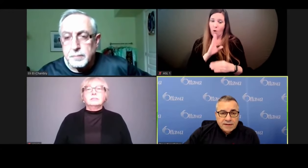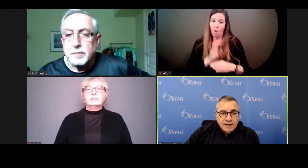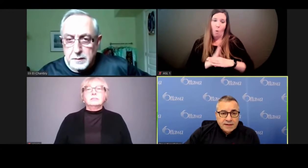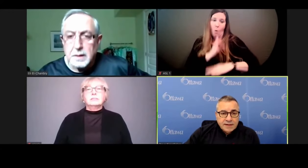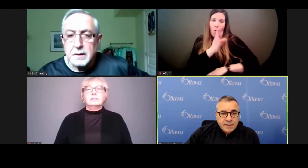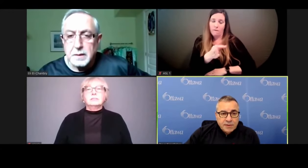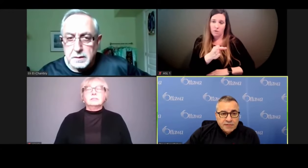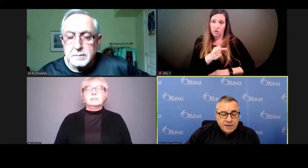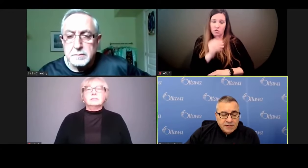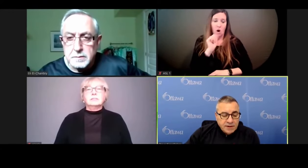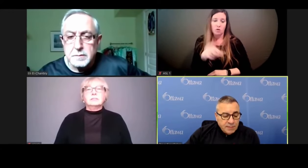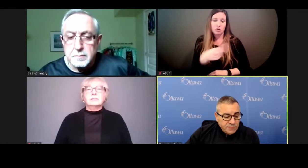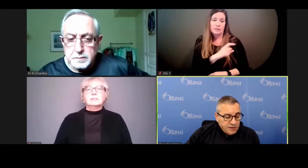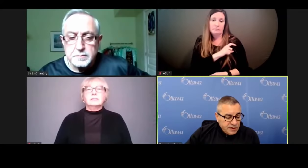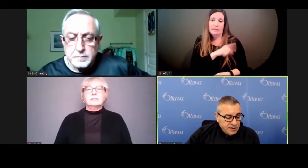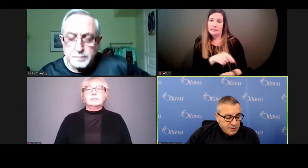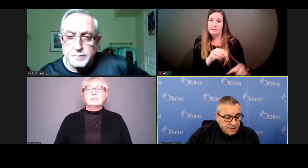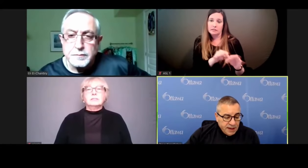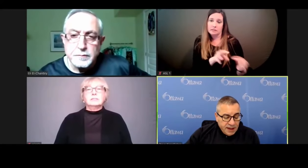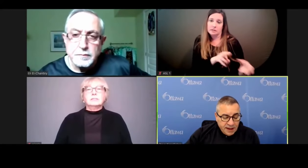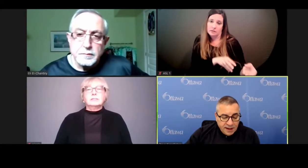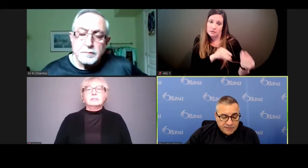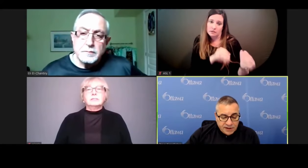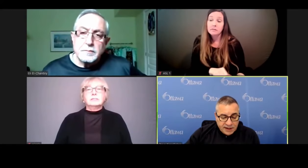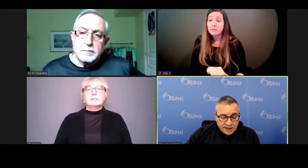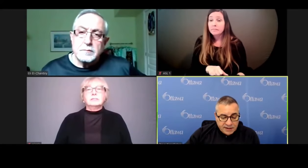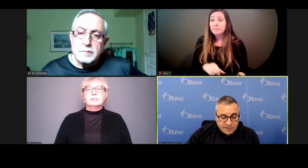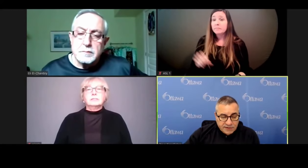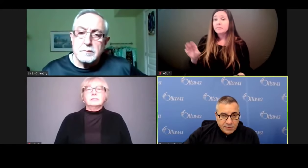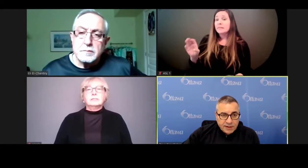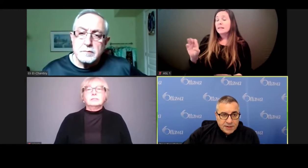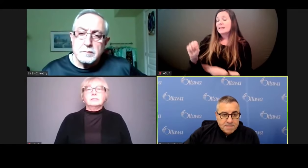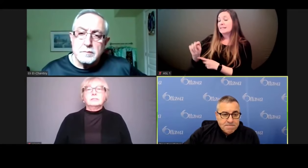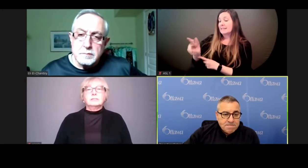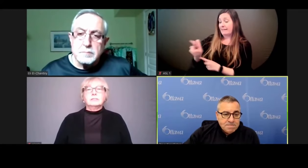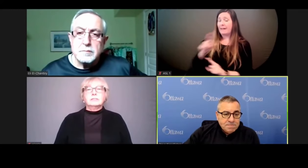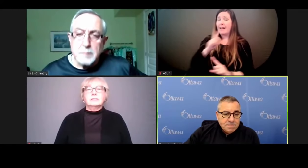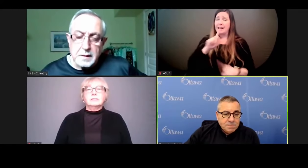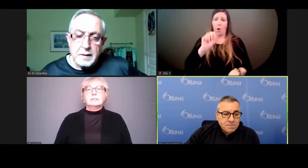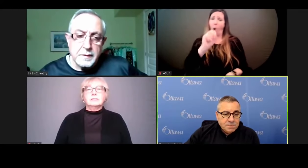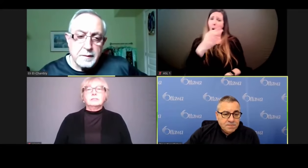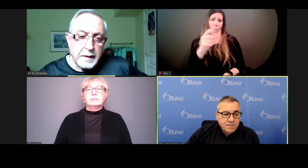I think the numbers are going to escalate